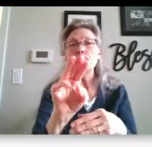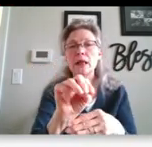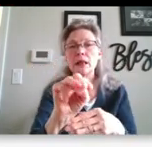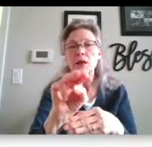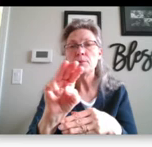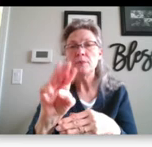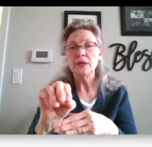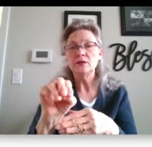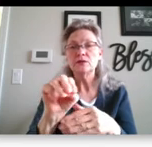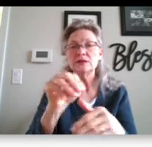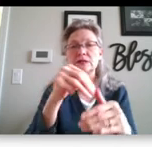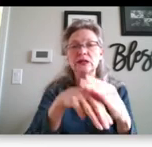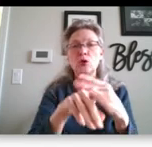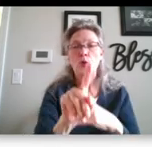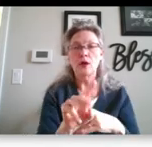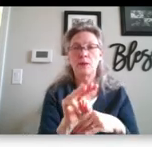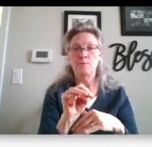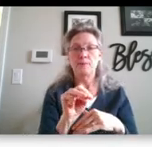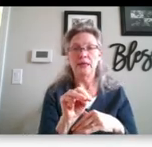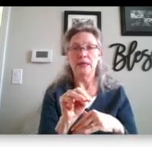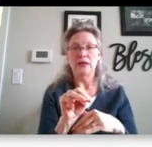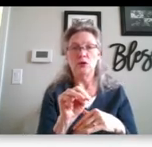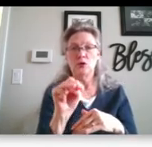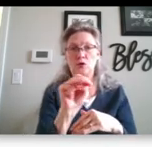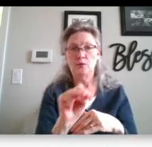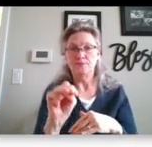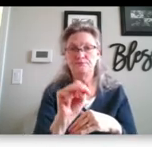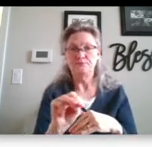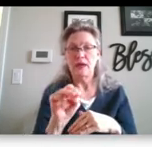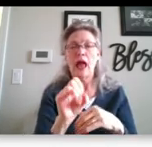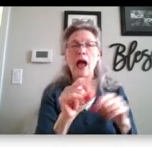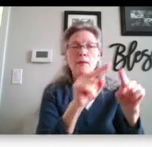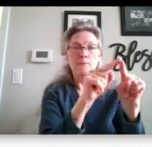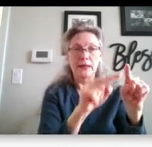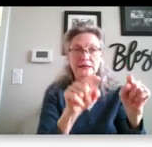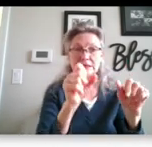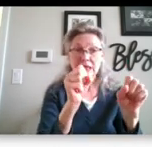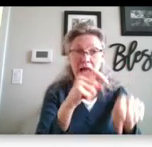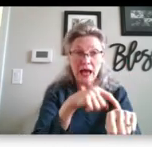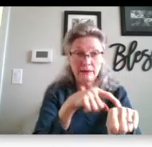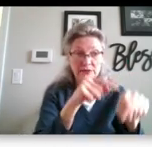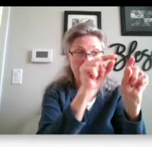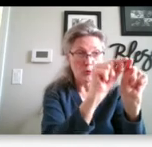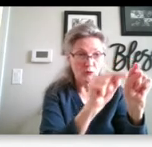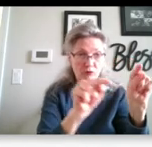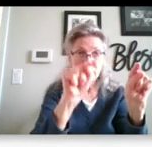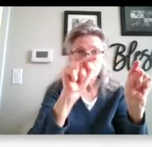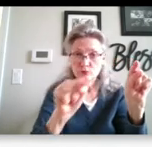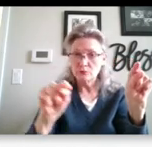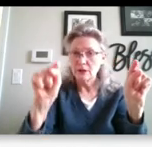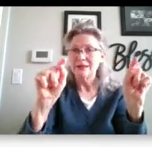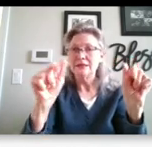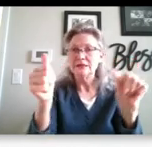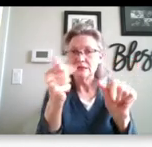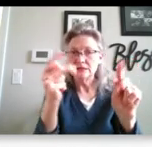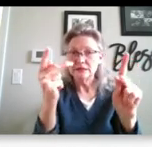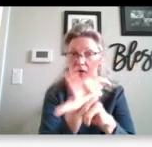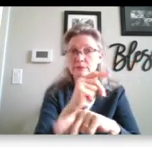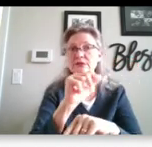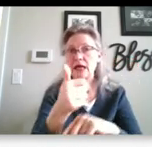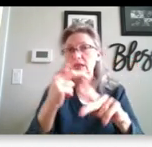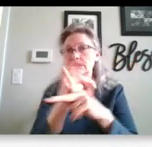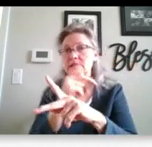millimeters are in a meter as well, right? I'm thinking, how many positions am I moving to get from millimeters to meters?